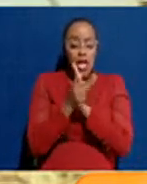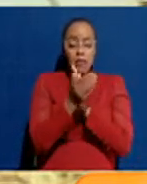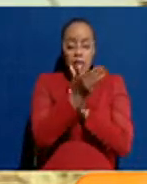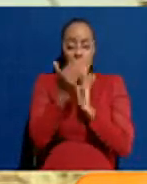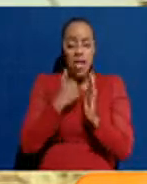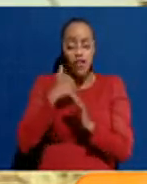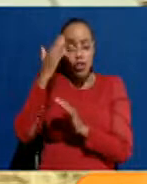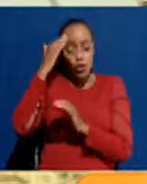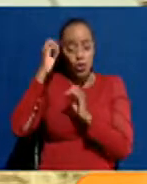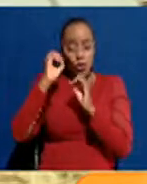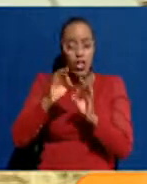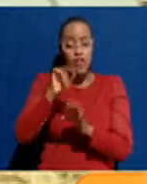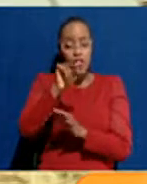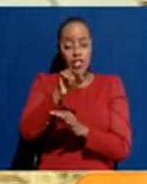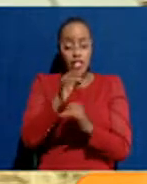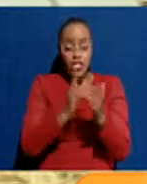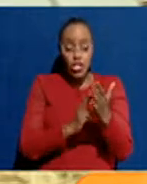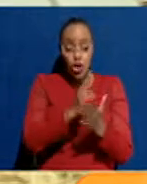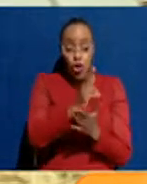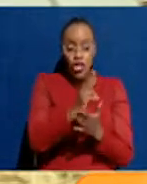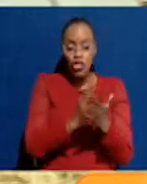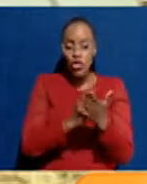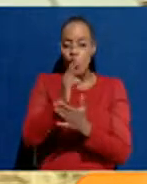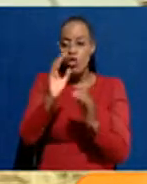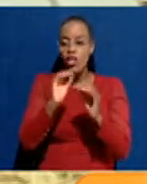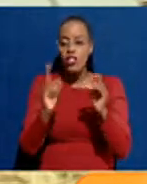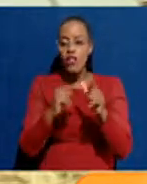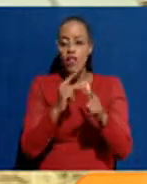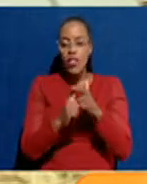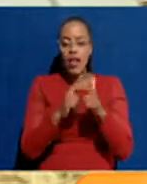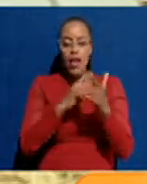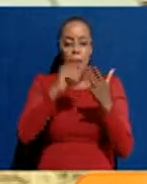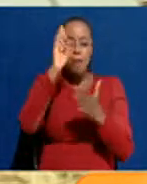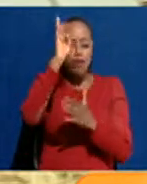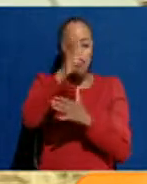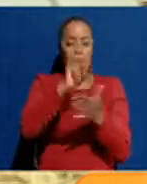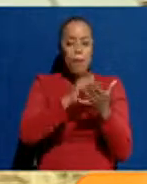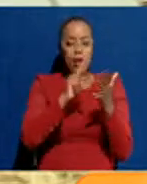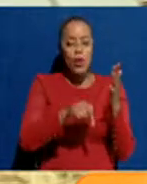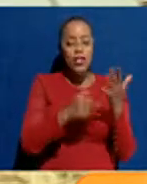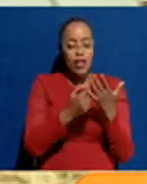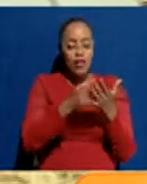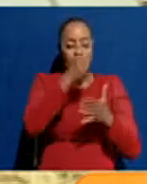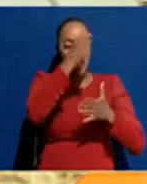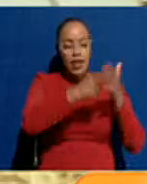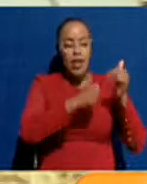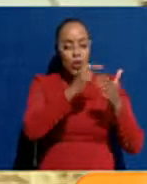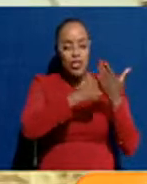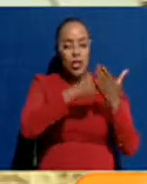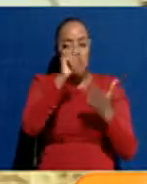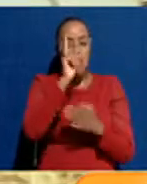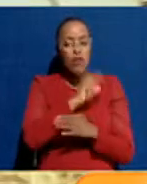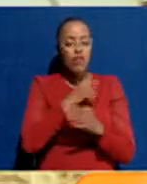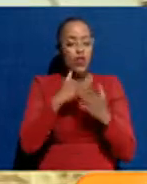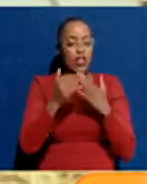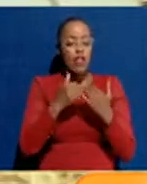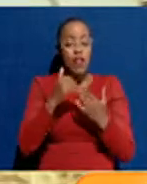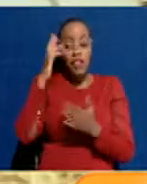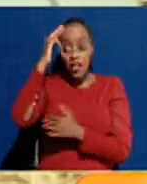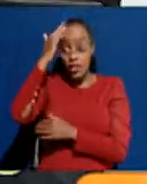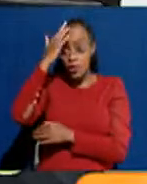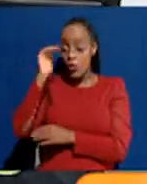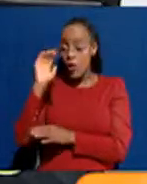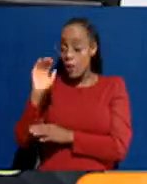know whether this is genuine or not, and then they are going to approve. So the tariff that is being used right now is what was approved by the regulator. The reason I'm asking that